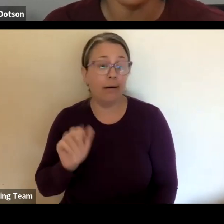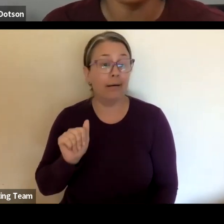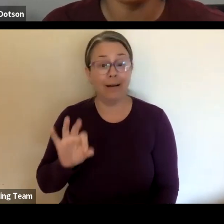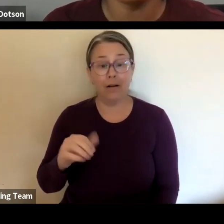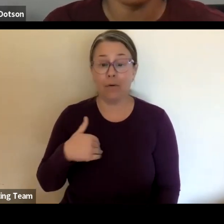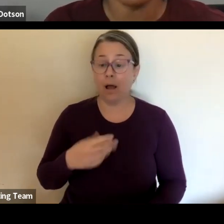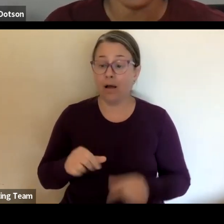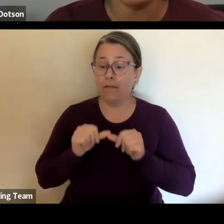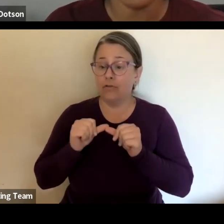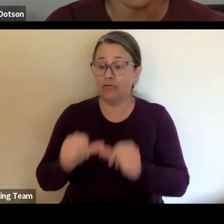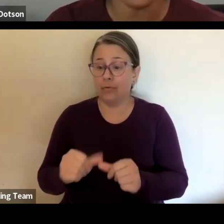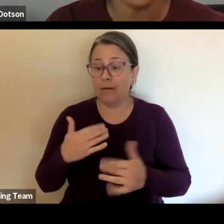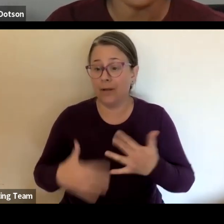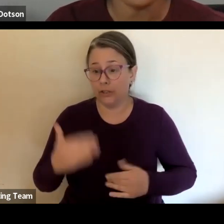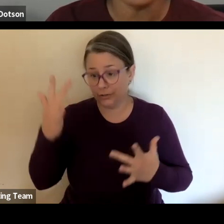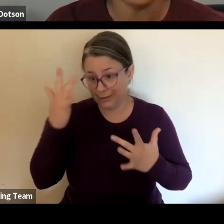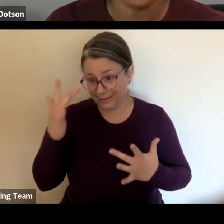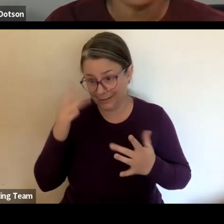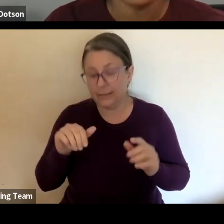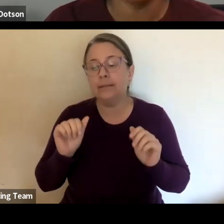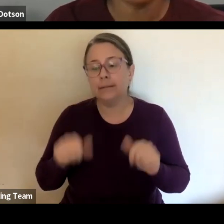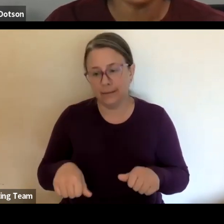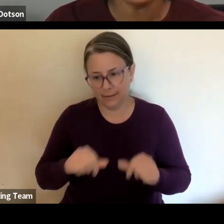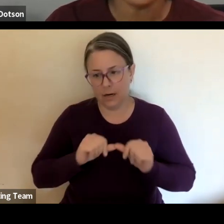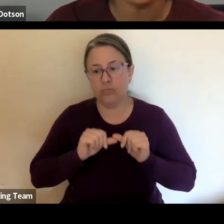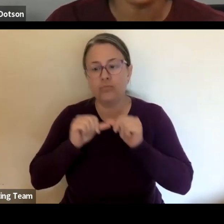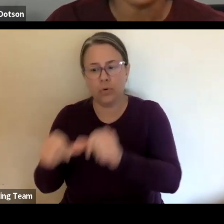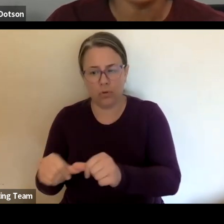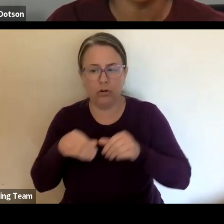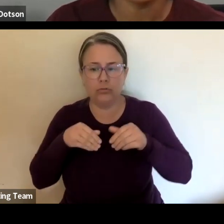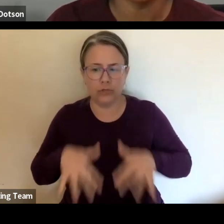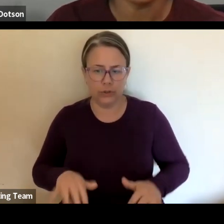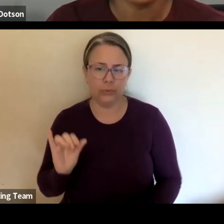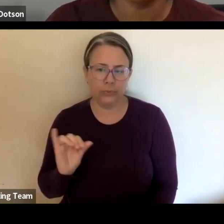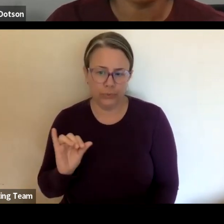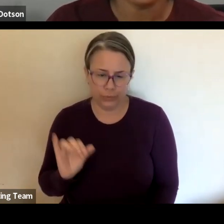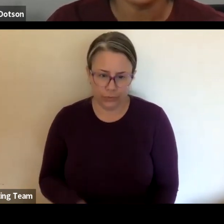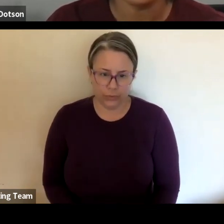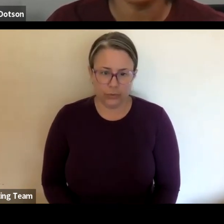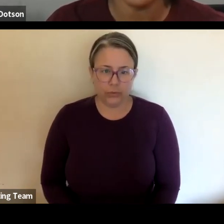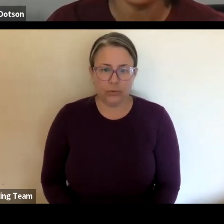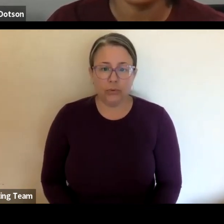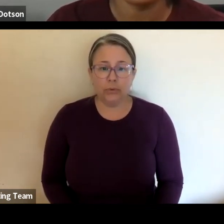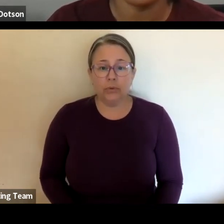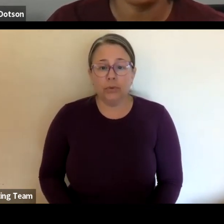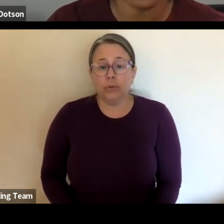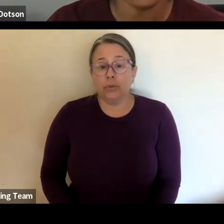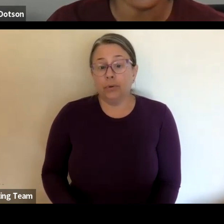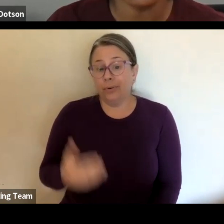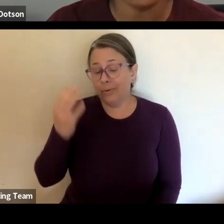The idea is that this is because chronic vascular disease eventually disrupts